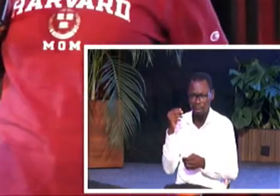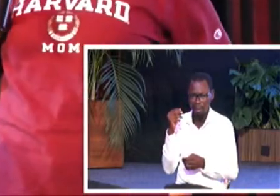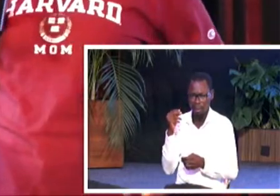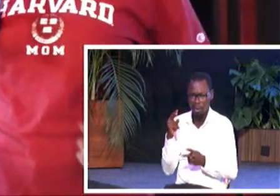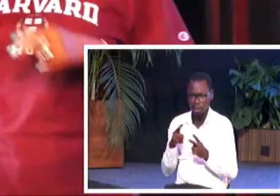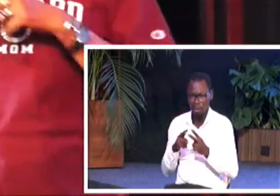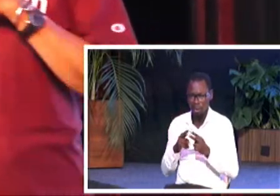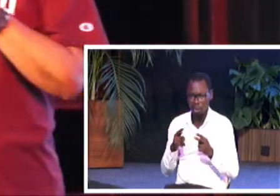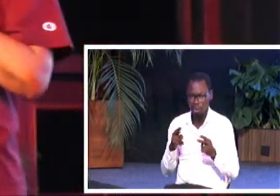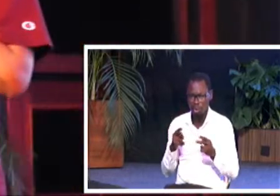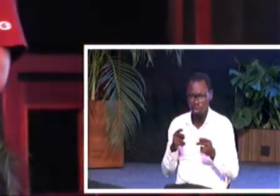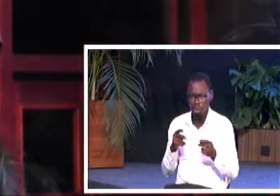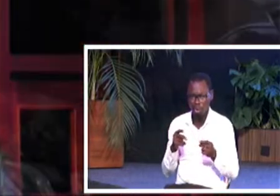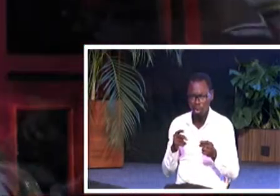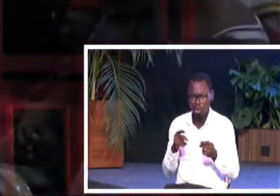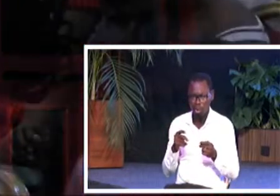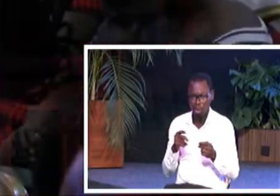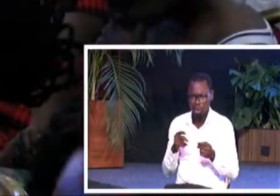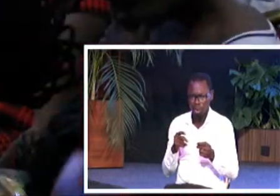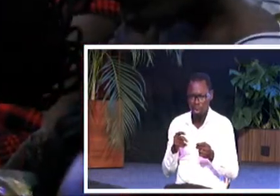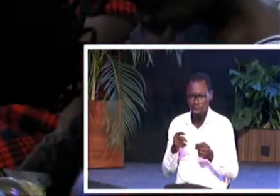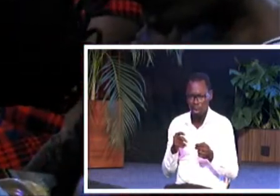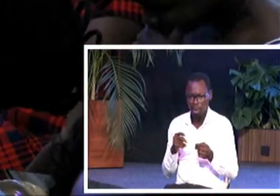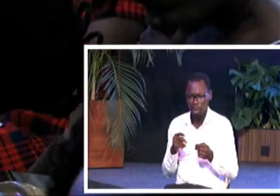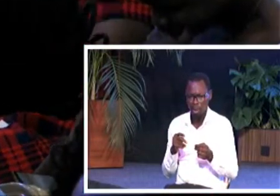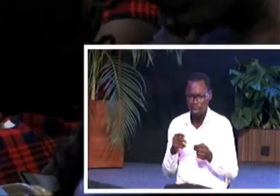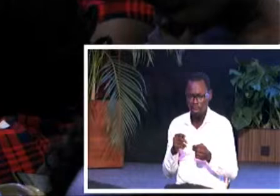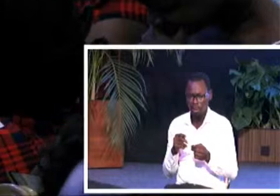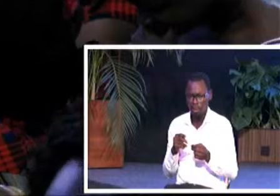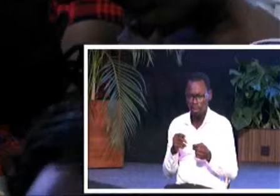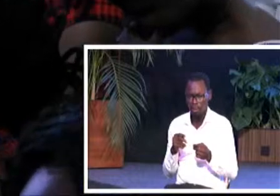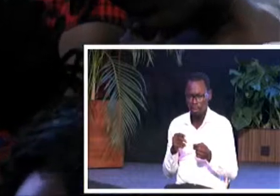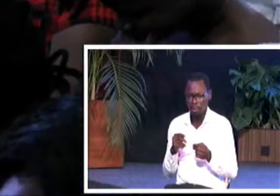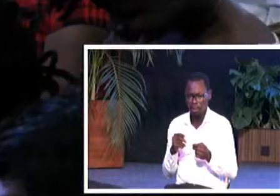So, I'm about to end, and the last bit.